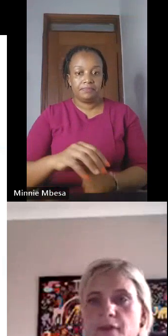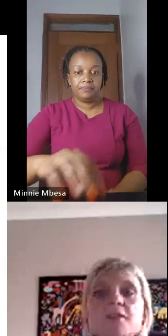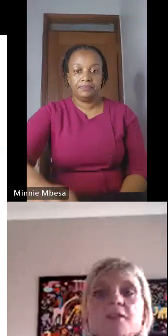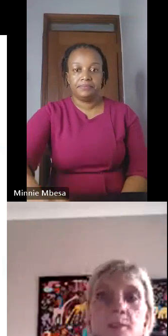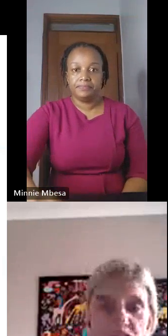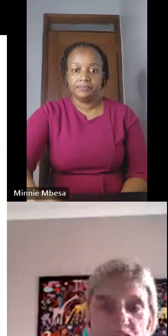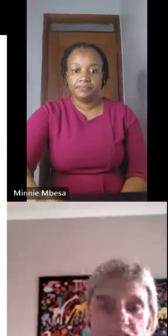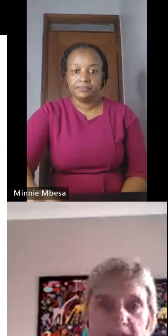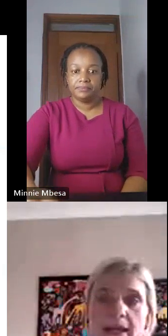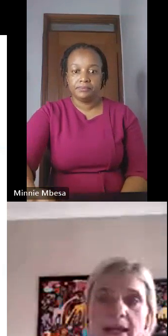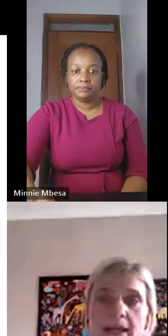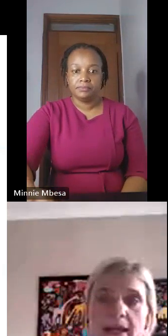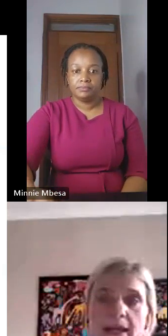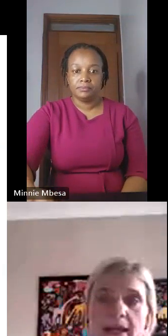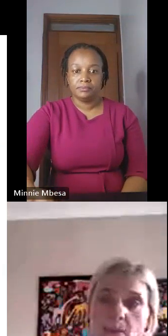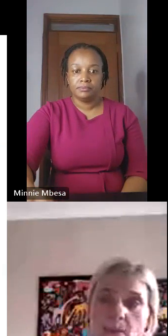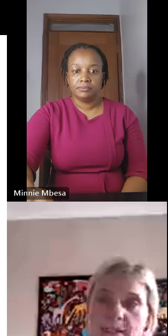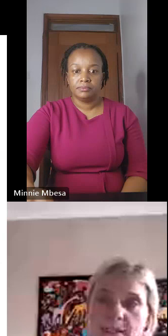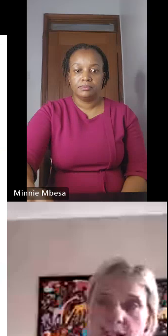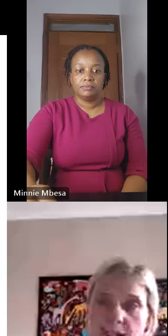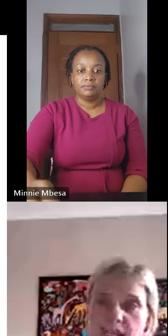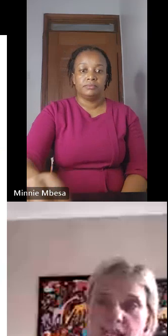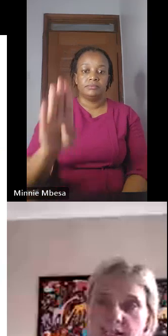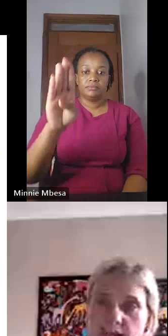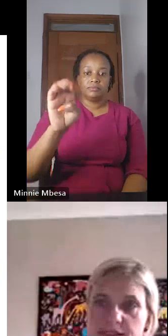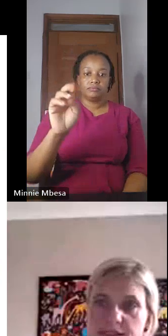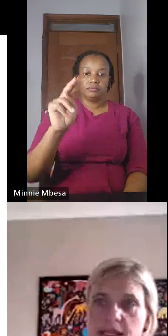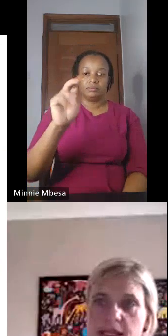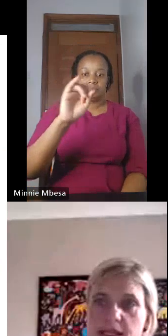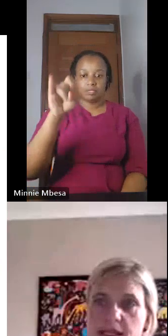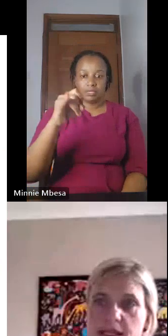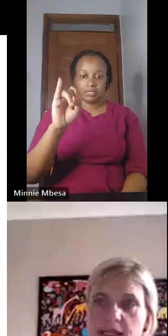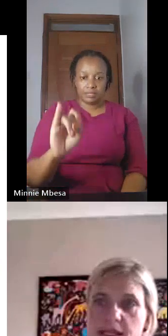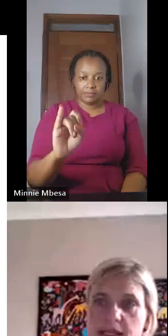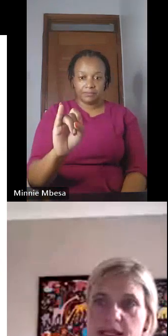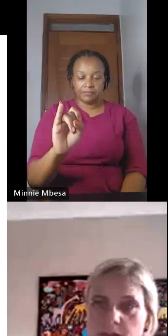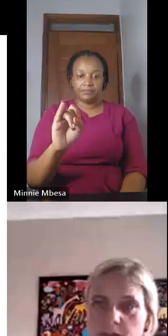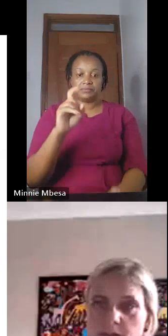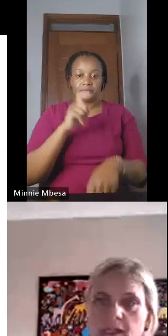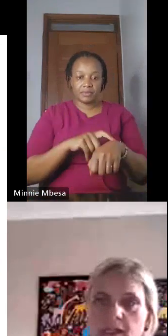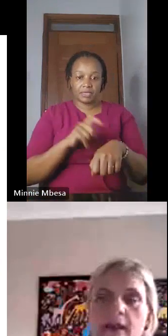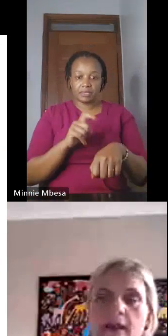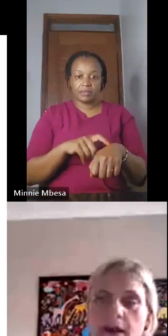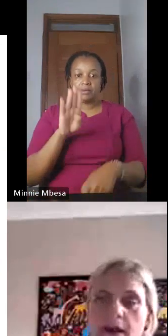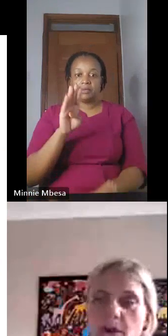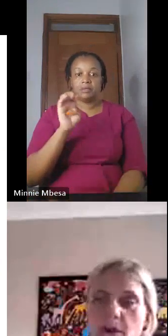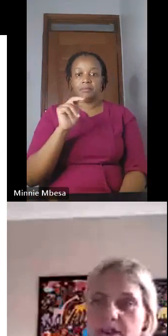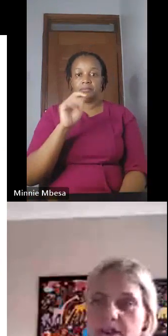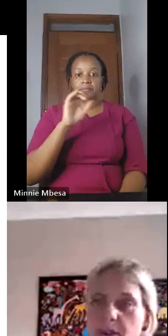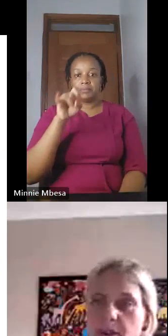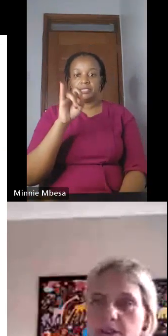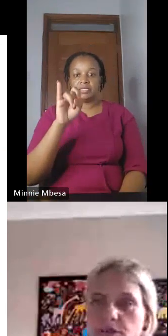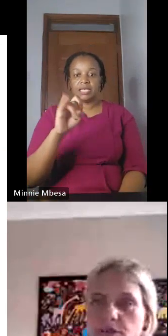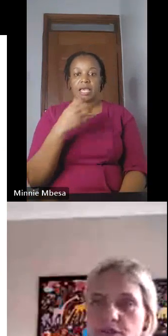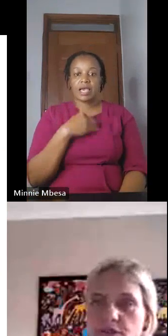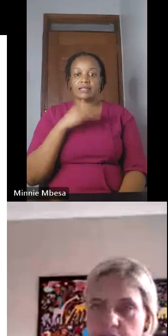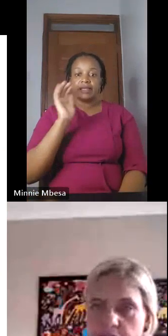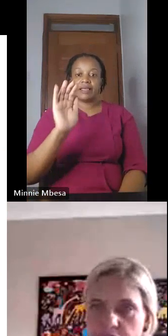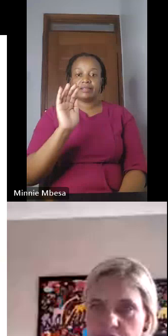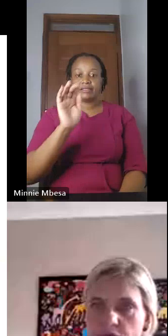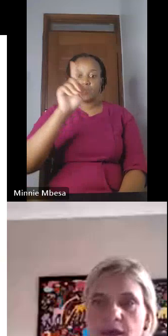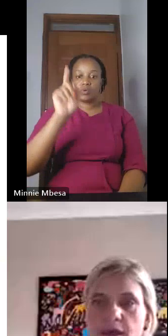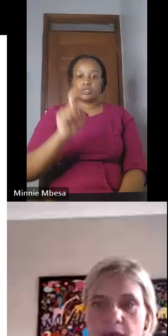Perhaps we'll move on to Benji, and I will, once Benji has asked his question, we'll come back